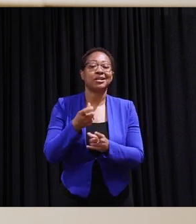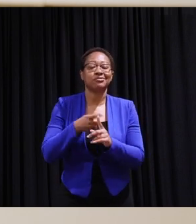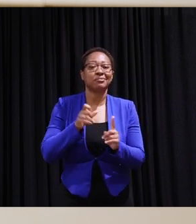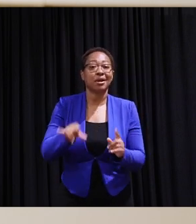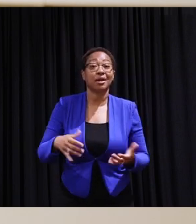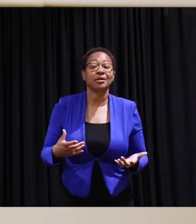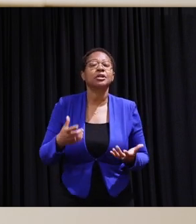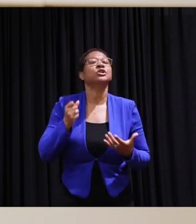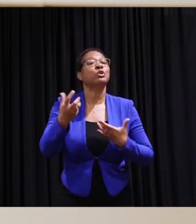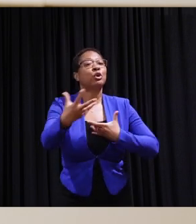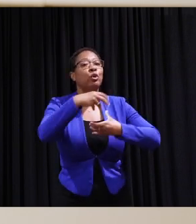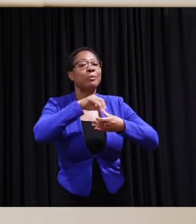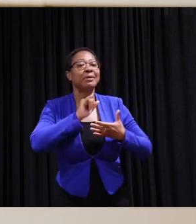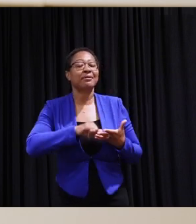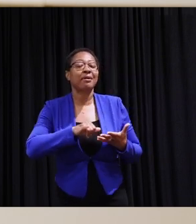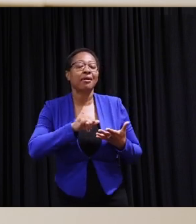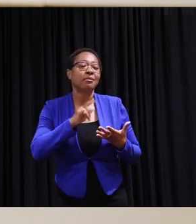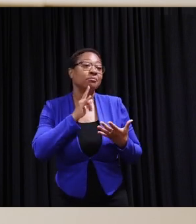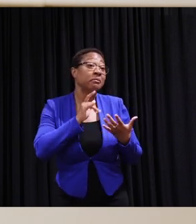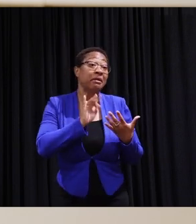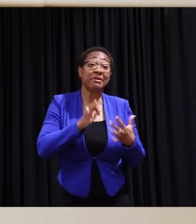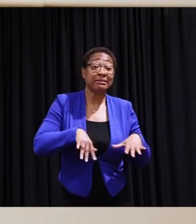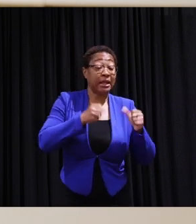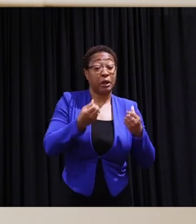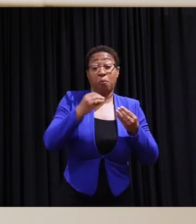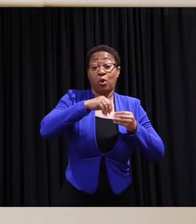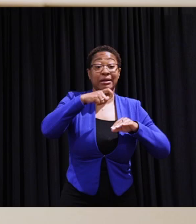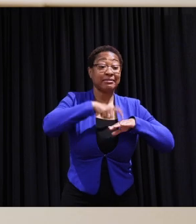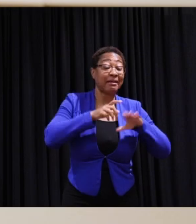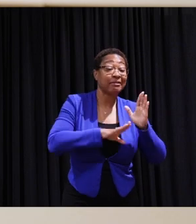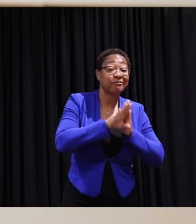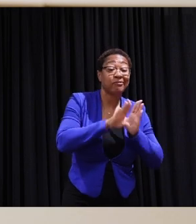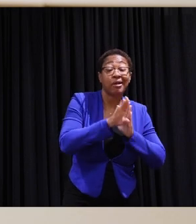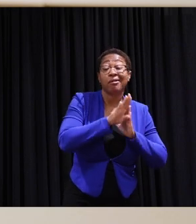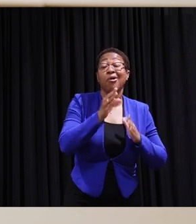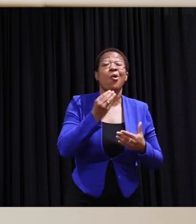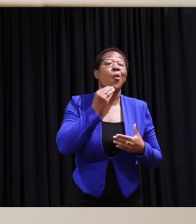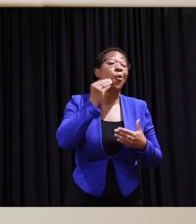So incorporating that in, whether it takes more time to develop a housing